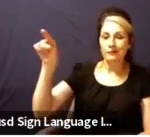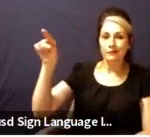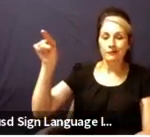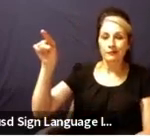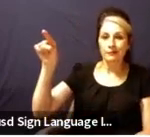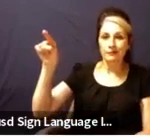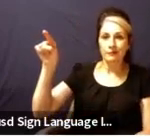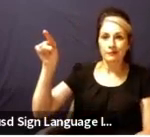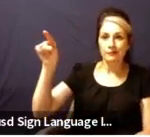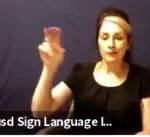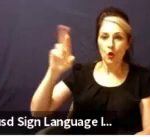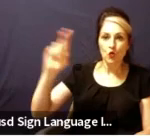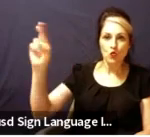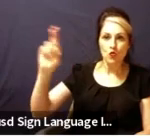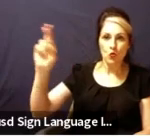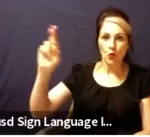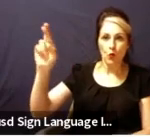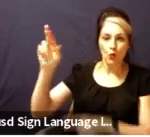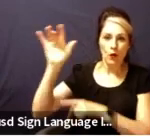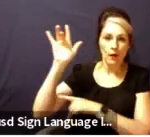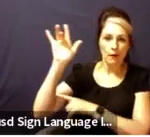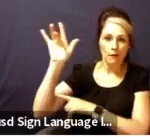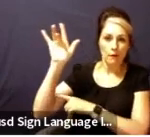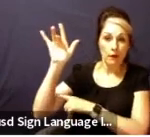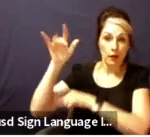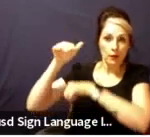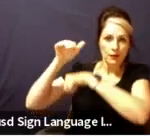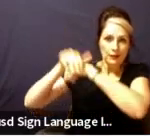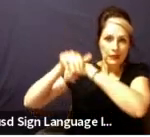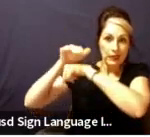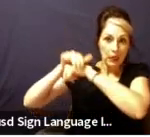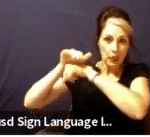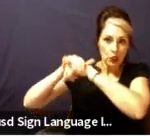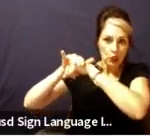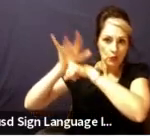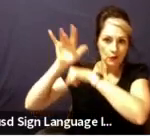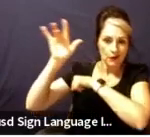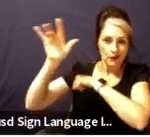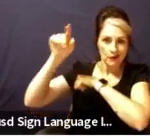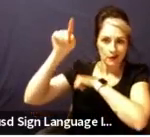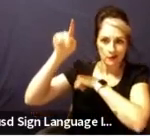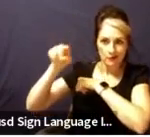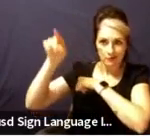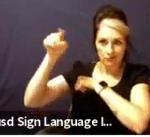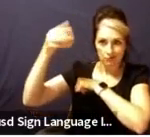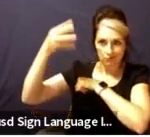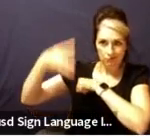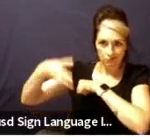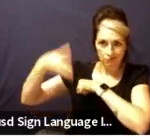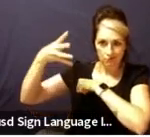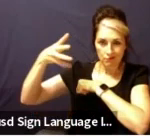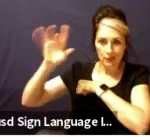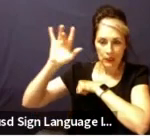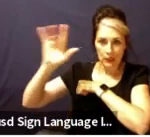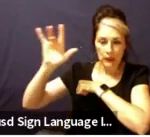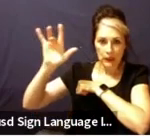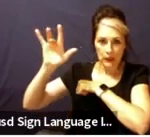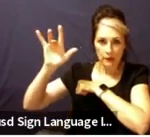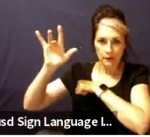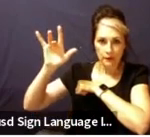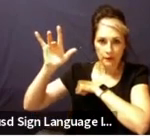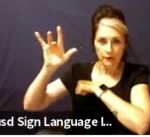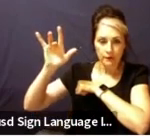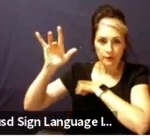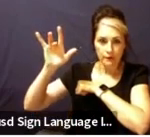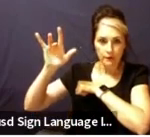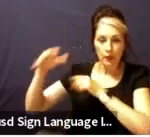top right hand corner, you see where it says English, there's a little drop down arrow. You can click on that drop down arrow